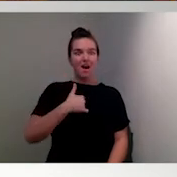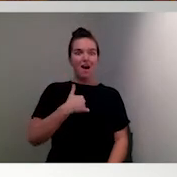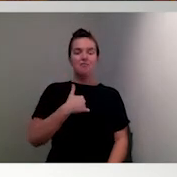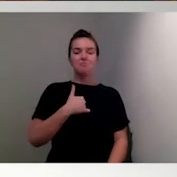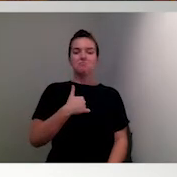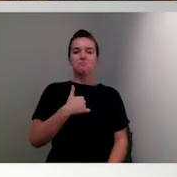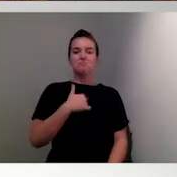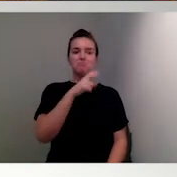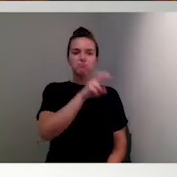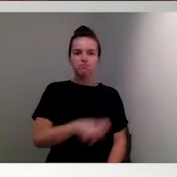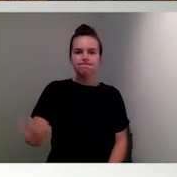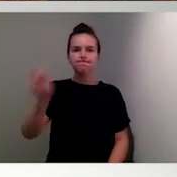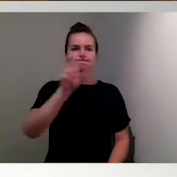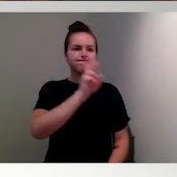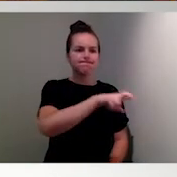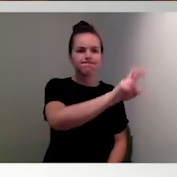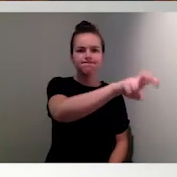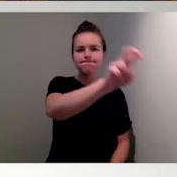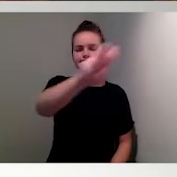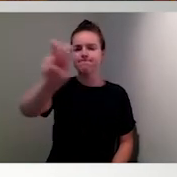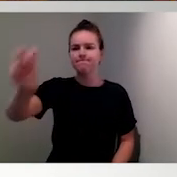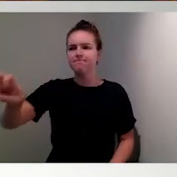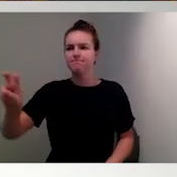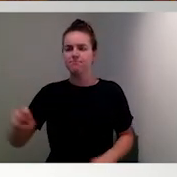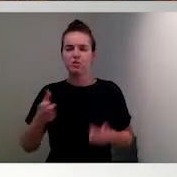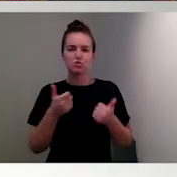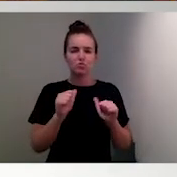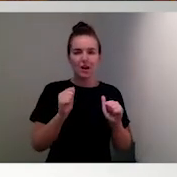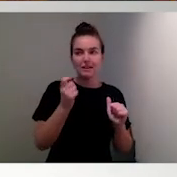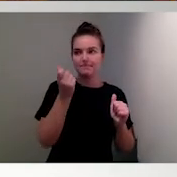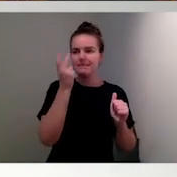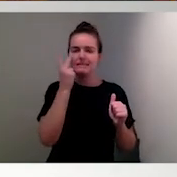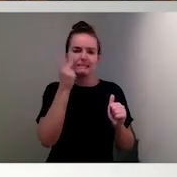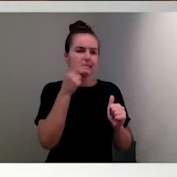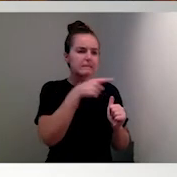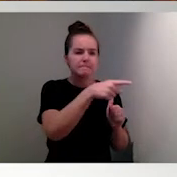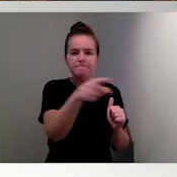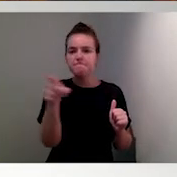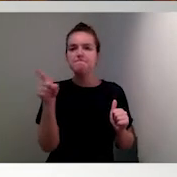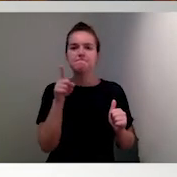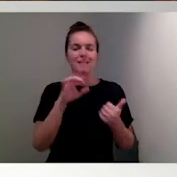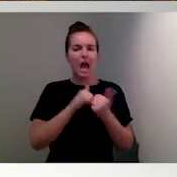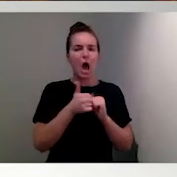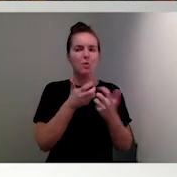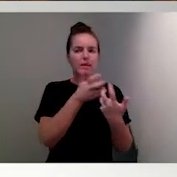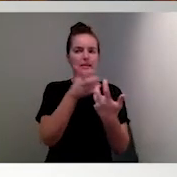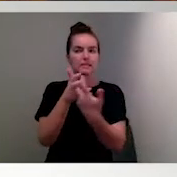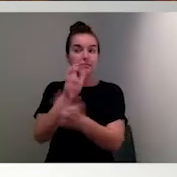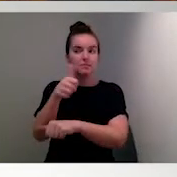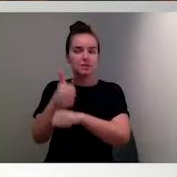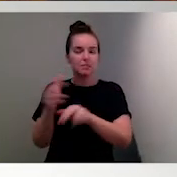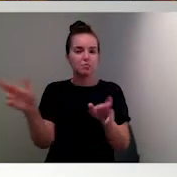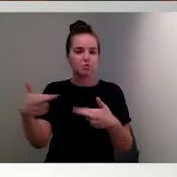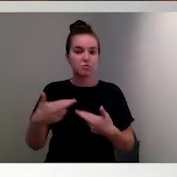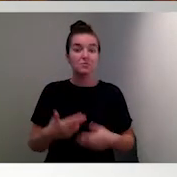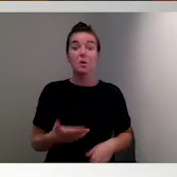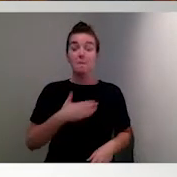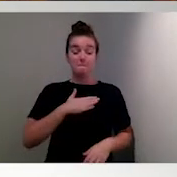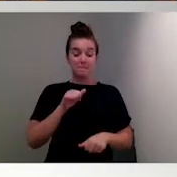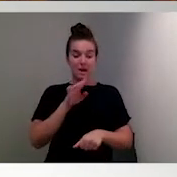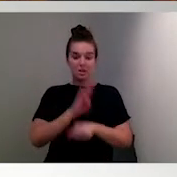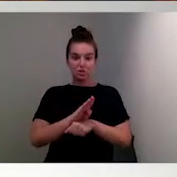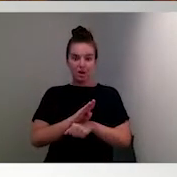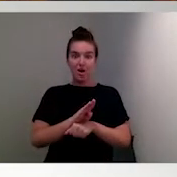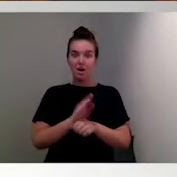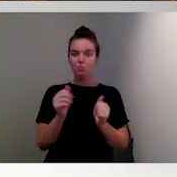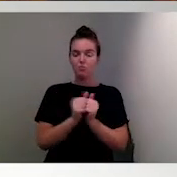explore, to kind of get a general idea. Well, our goal with Travelability is to talk to these resorts and explain to them how